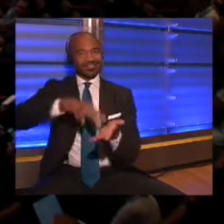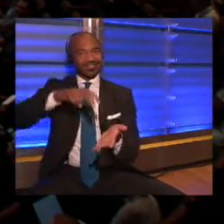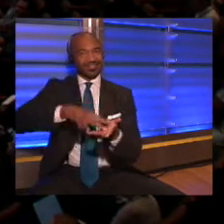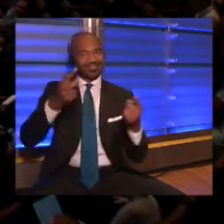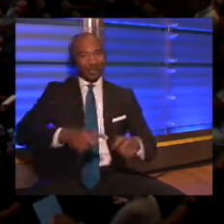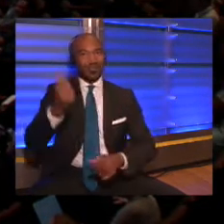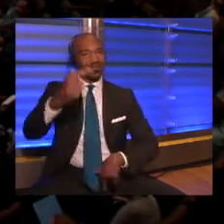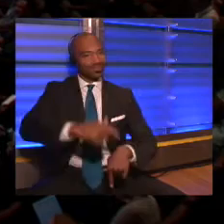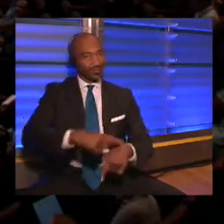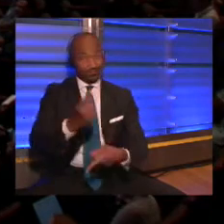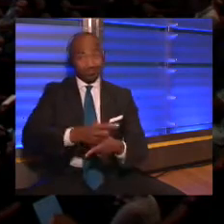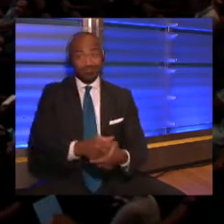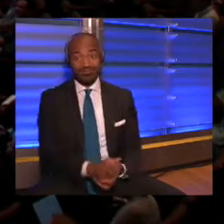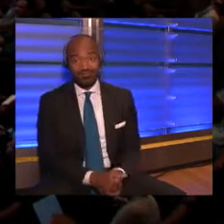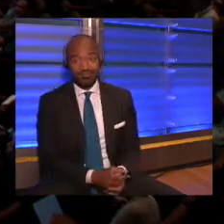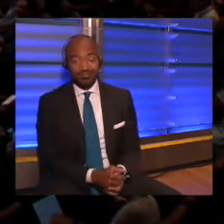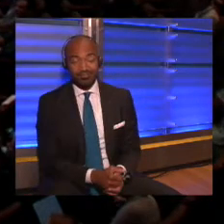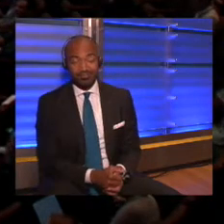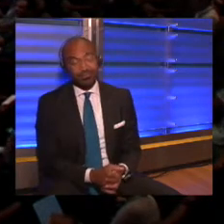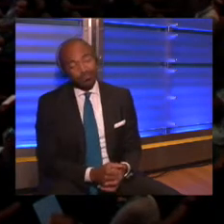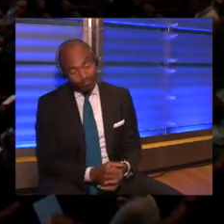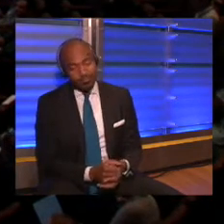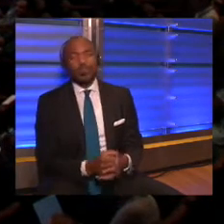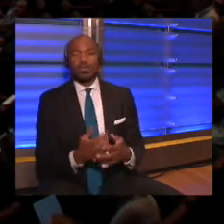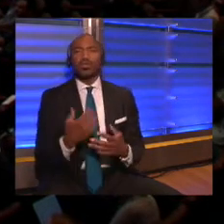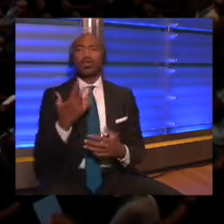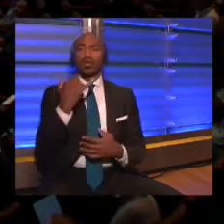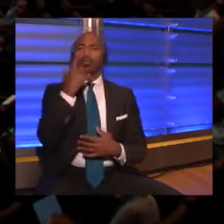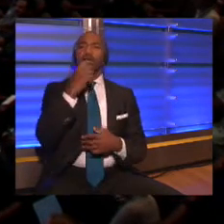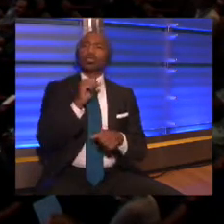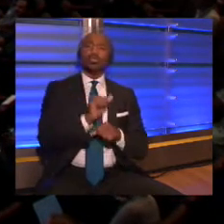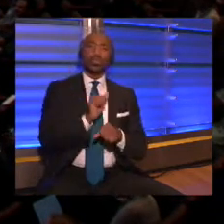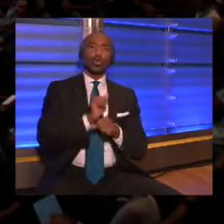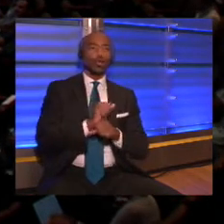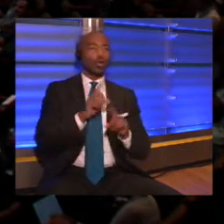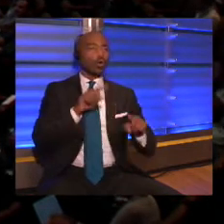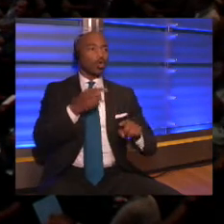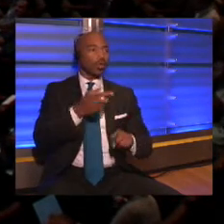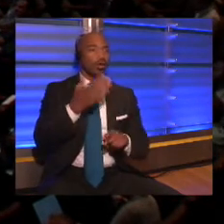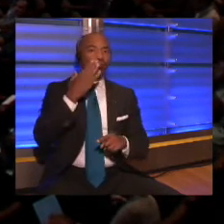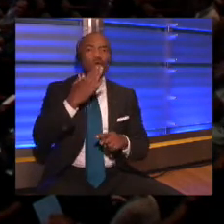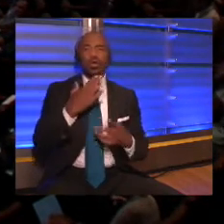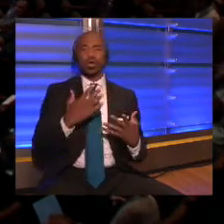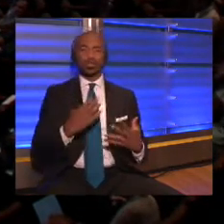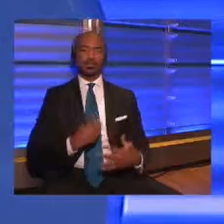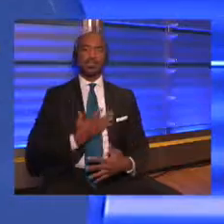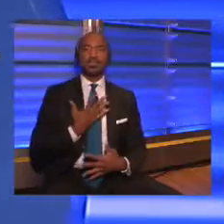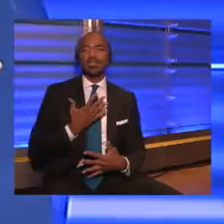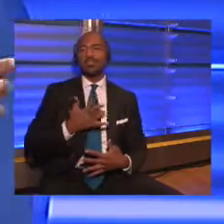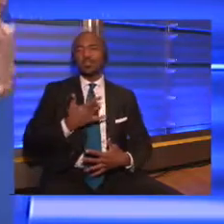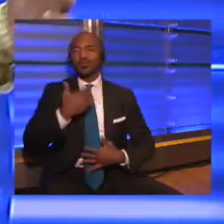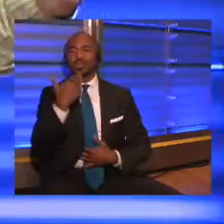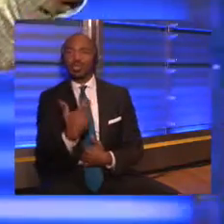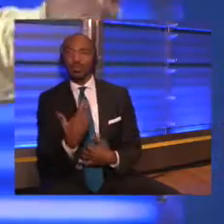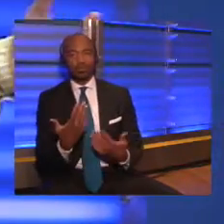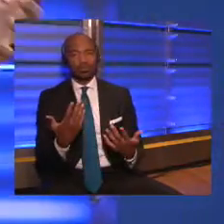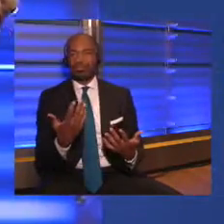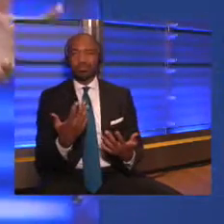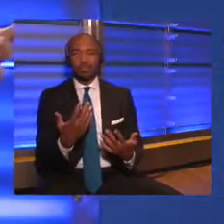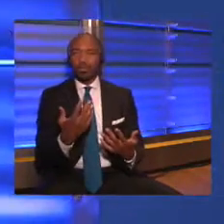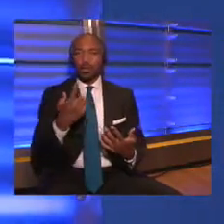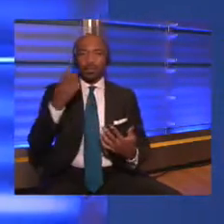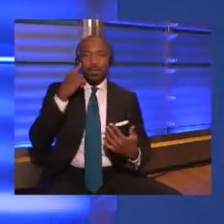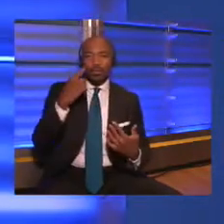right? And you know, it's because work isn't a place you go to today to feel nourished, right? From a